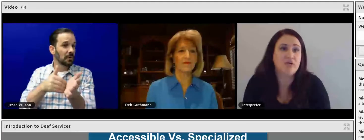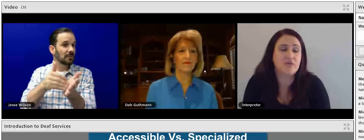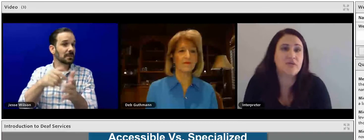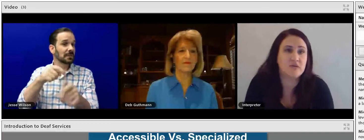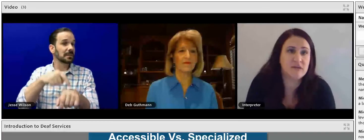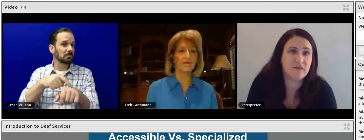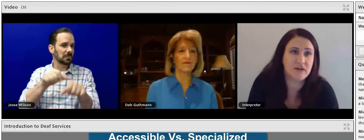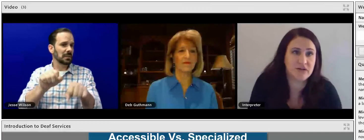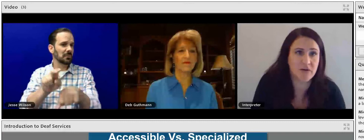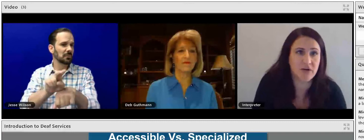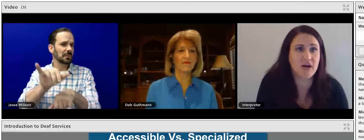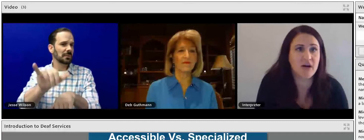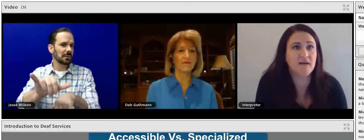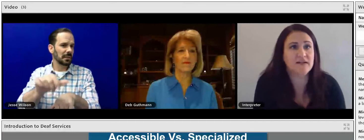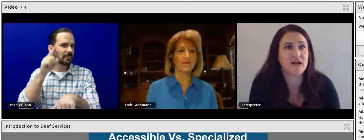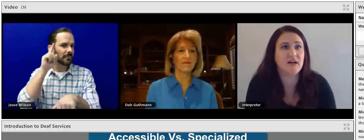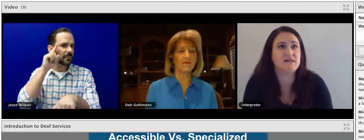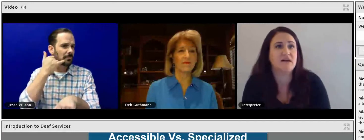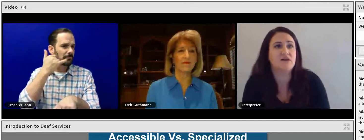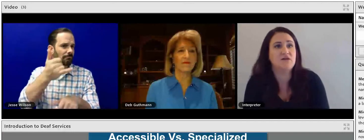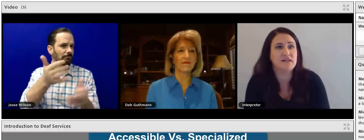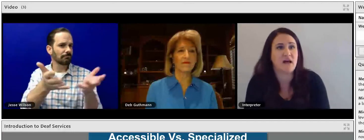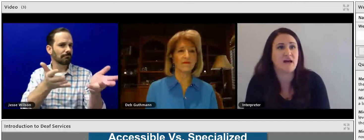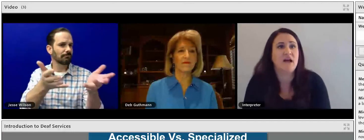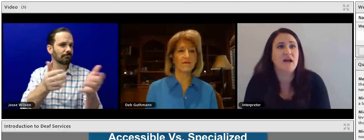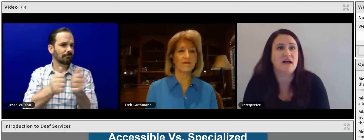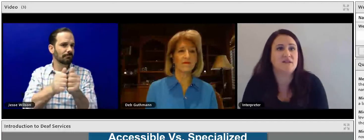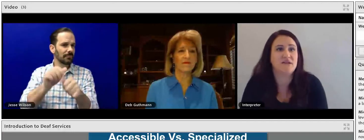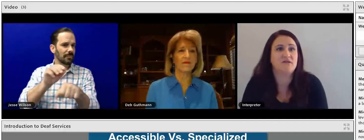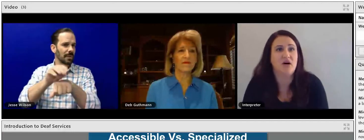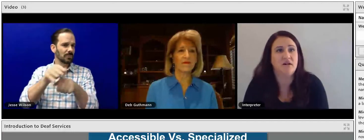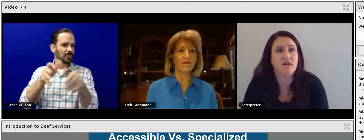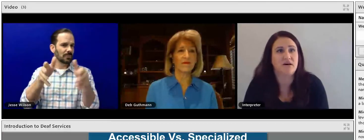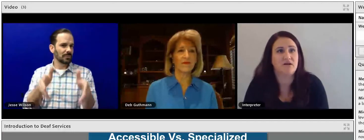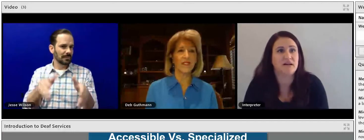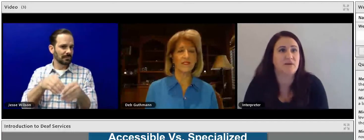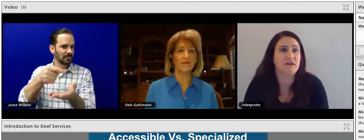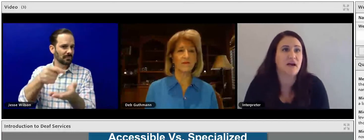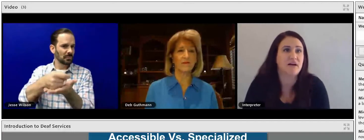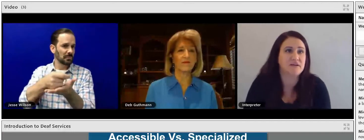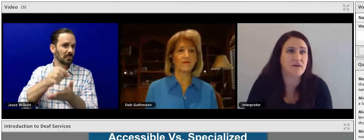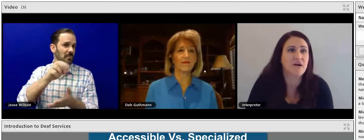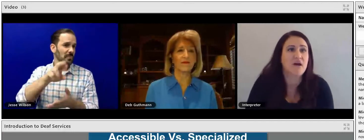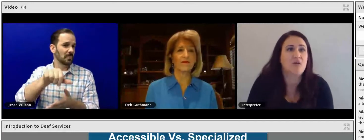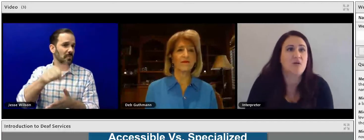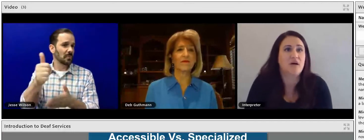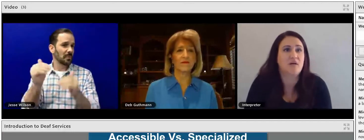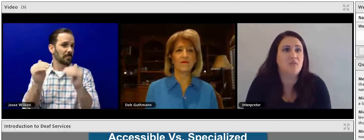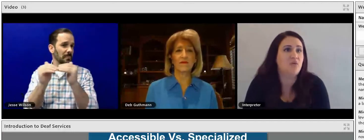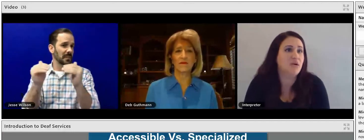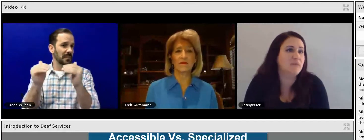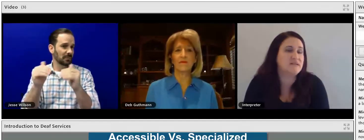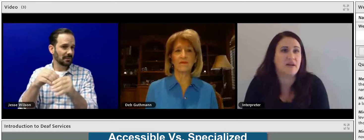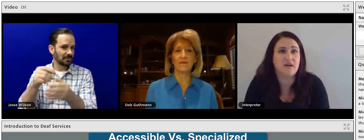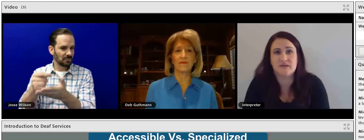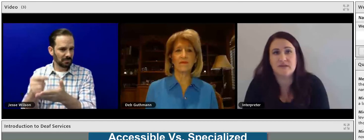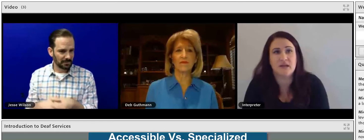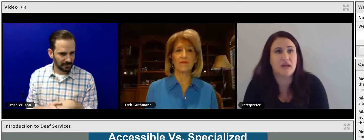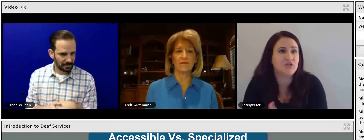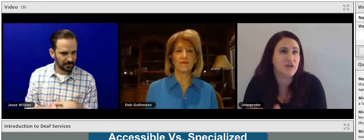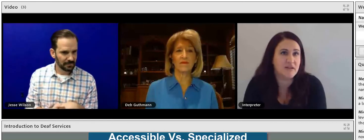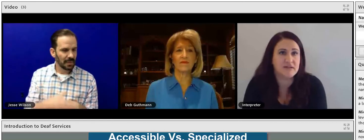can call through the use of an interpreter, and oftentimes they can use that as a way to call and interact with a counselor or with